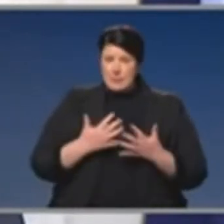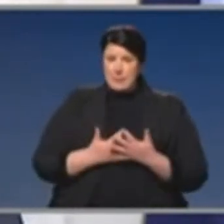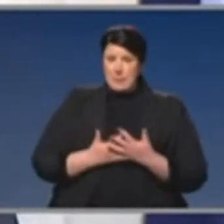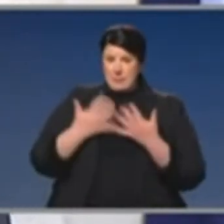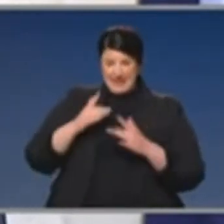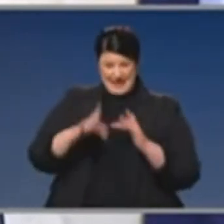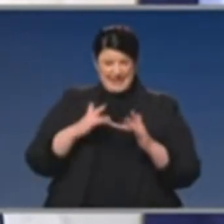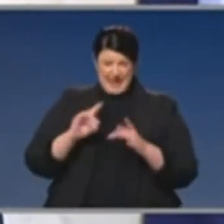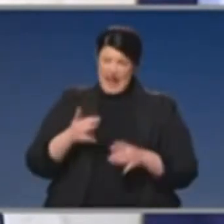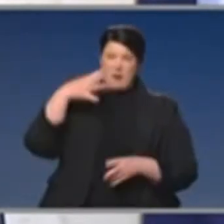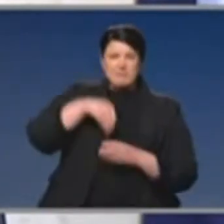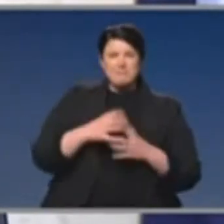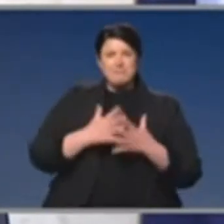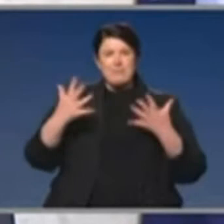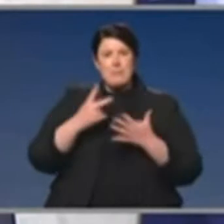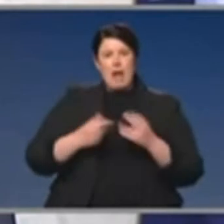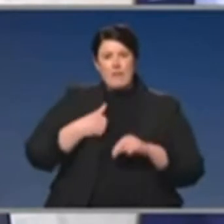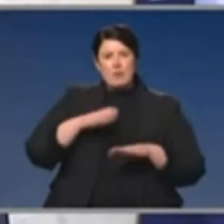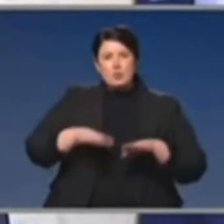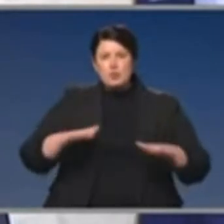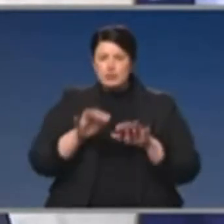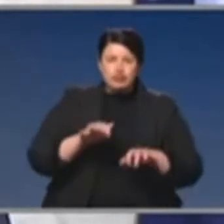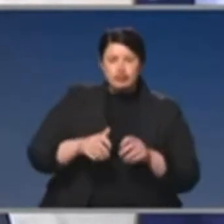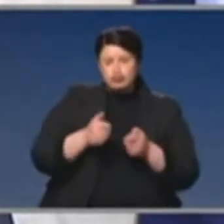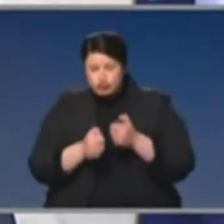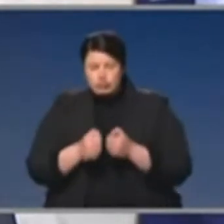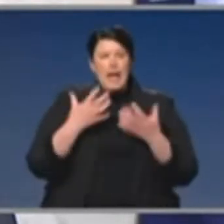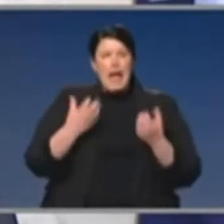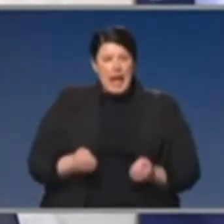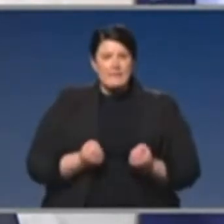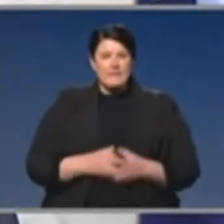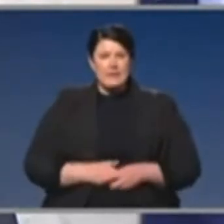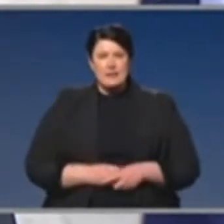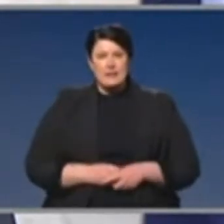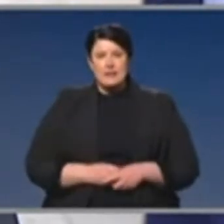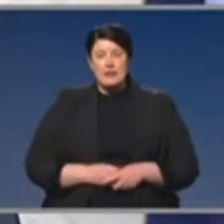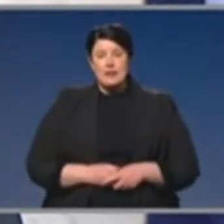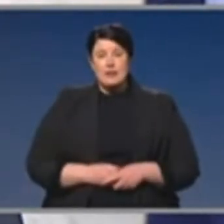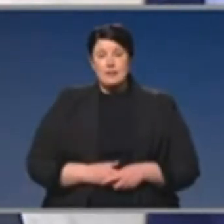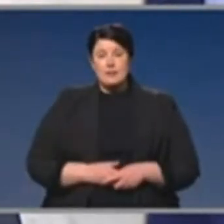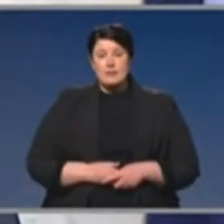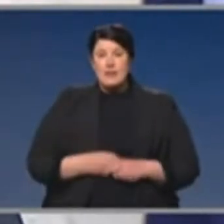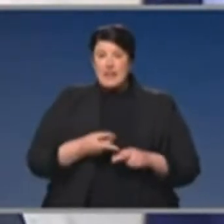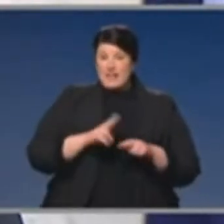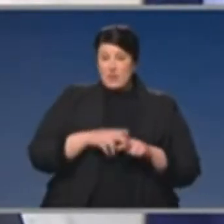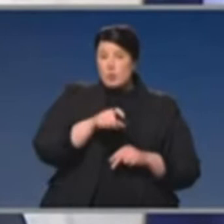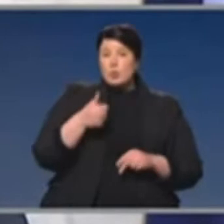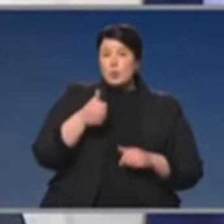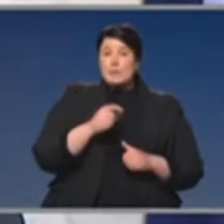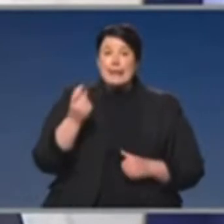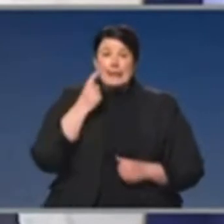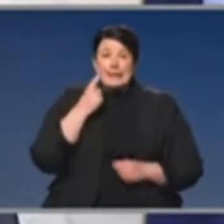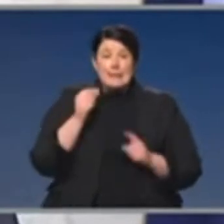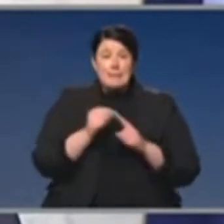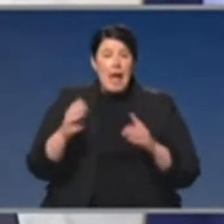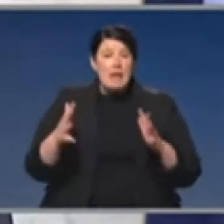of the lives of our children. And we just need to be very careful, though, when you're using basic passwords, date of birth or